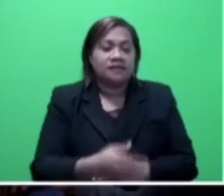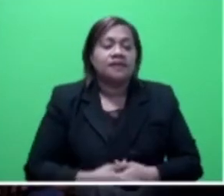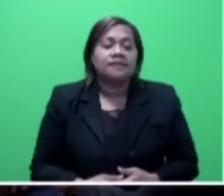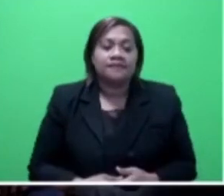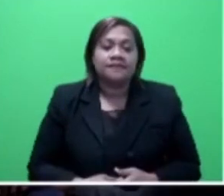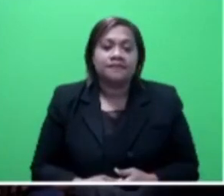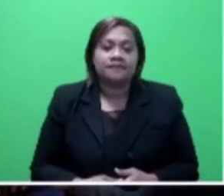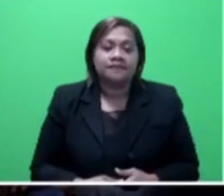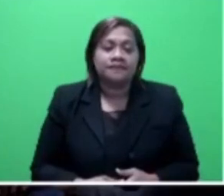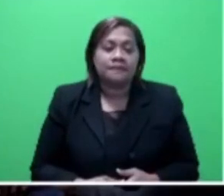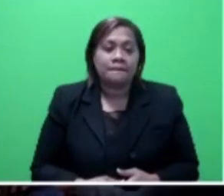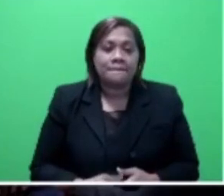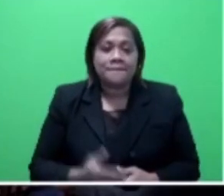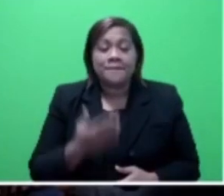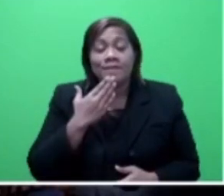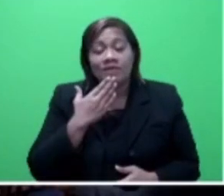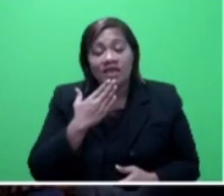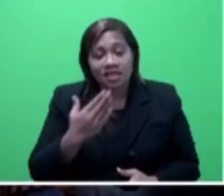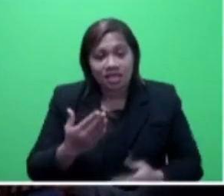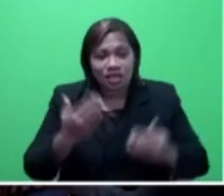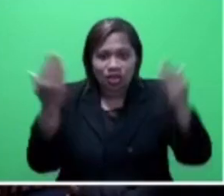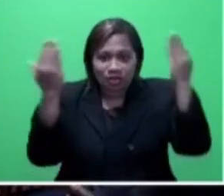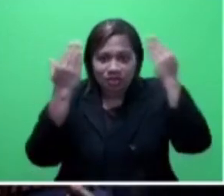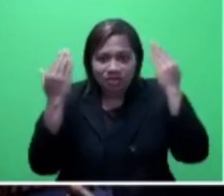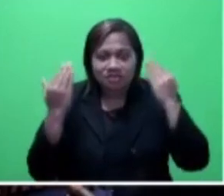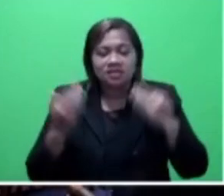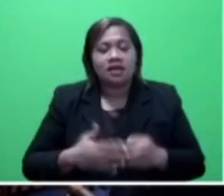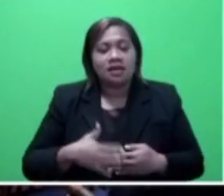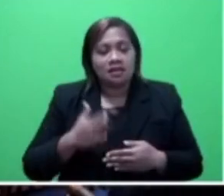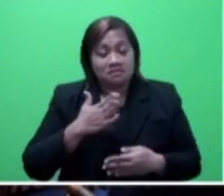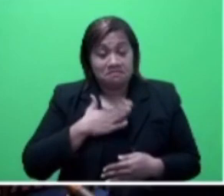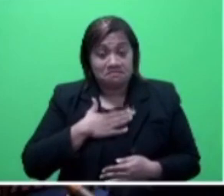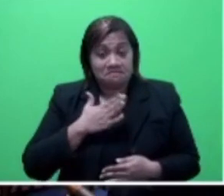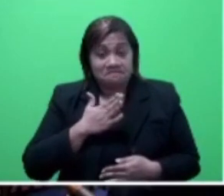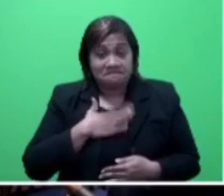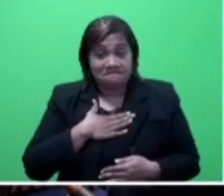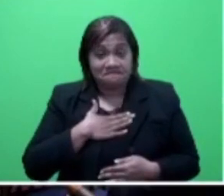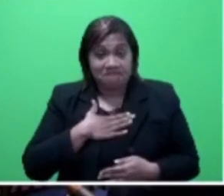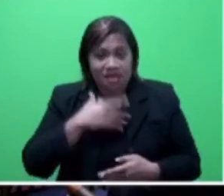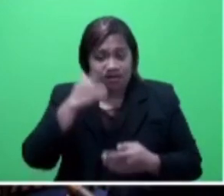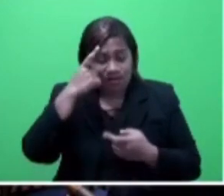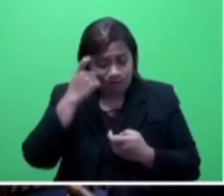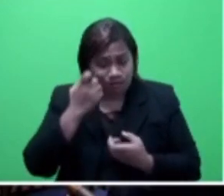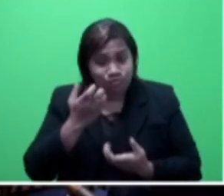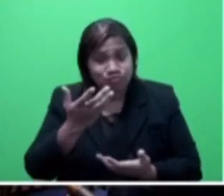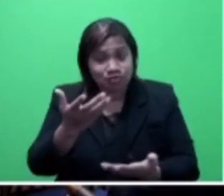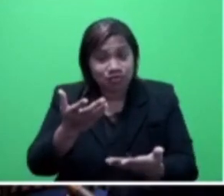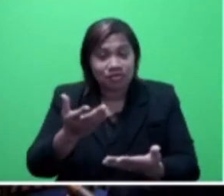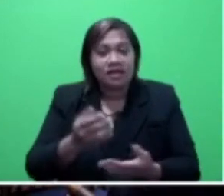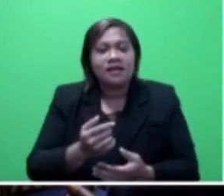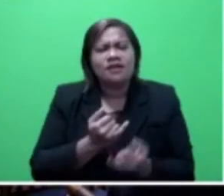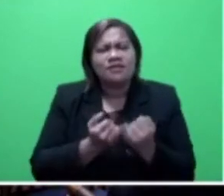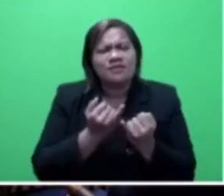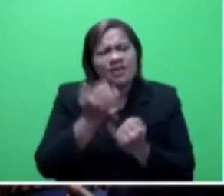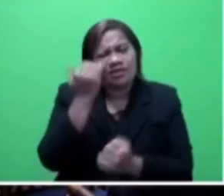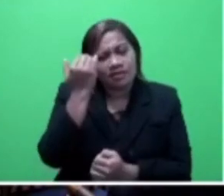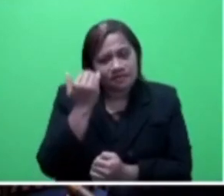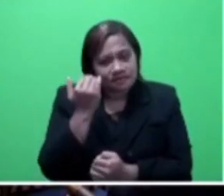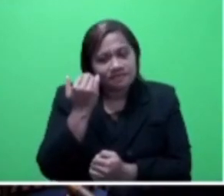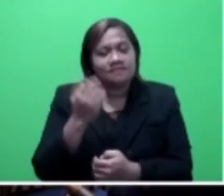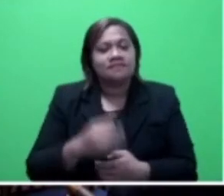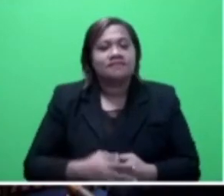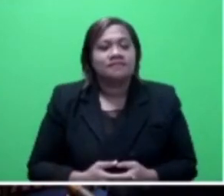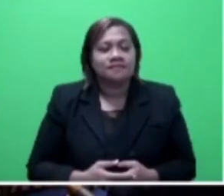Thank you, Mr. Speaker. My contribution essentially is going to be very brief.